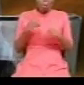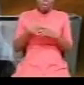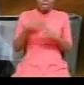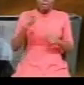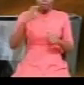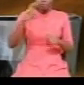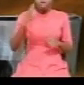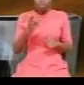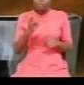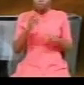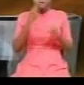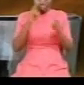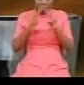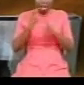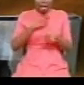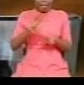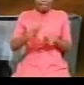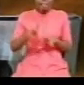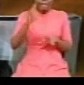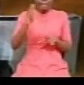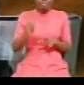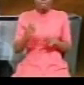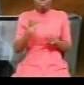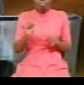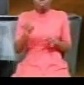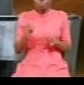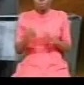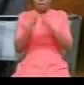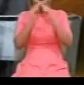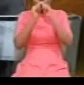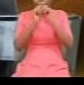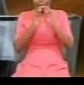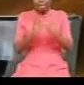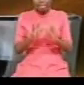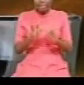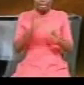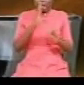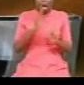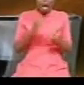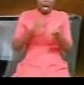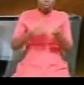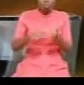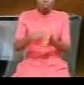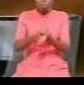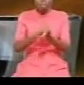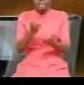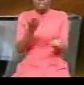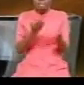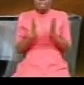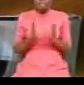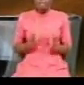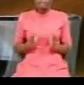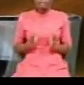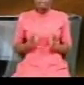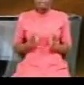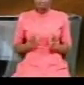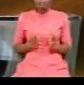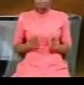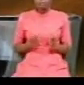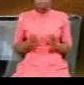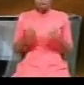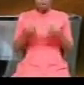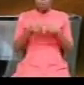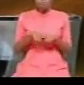third watch, and find them so, blessed are those servants. More